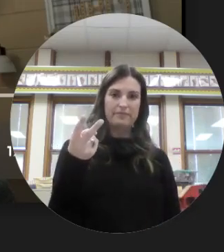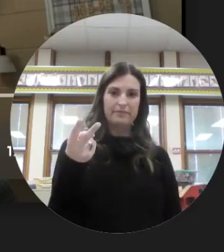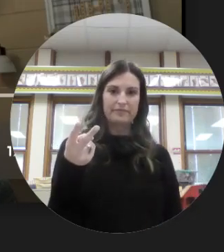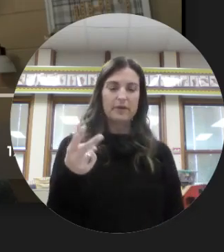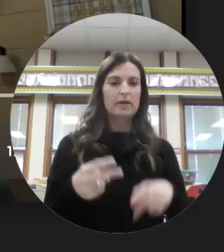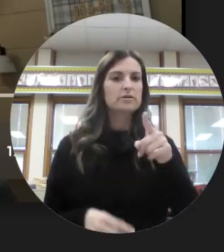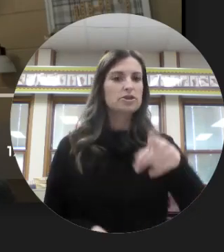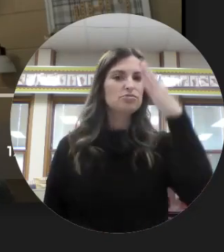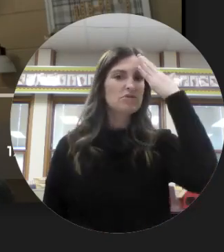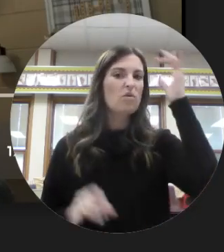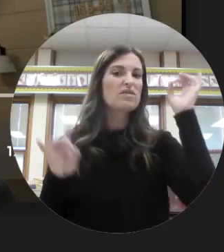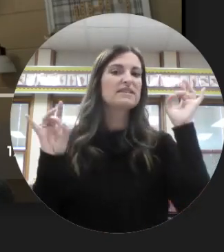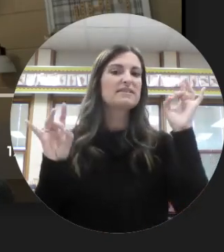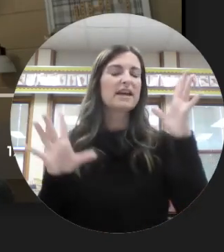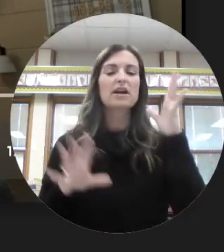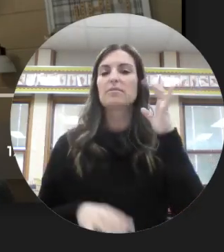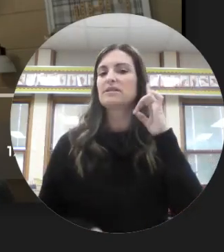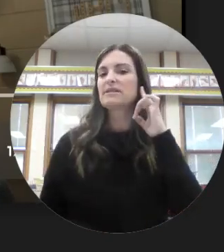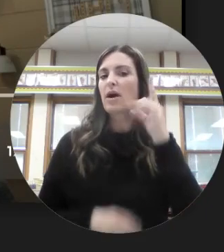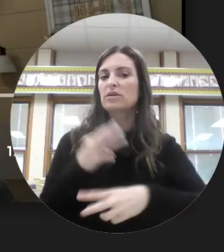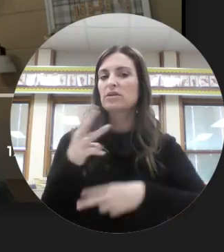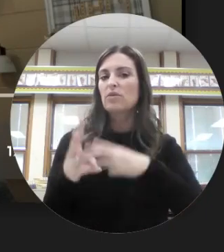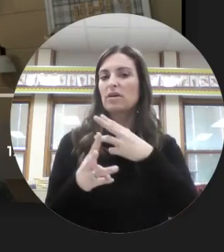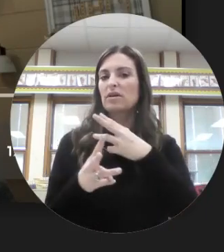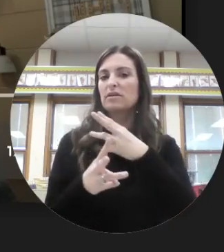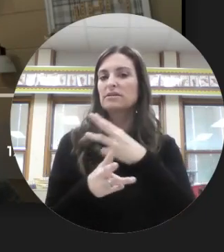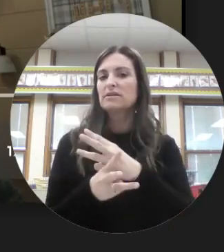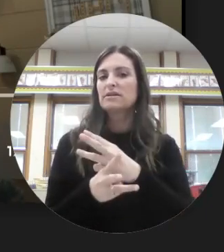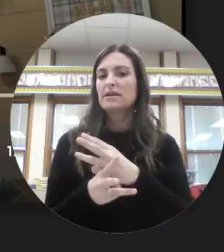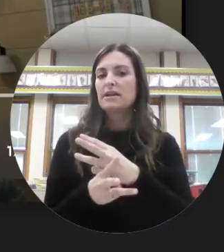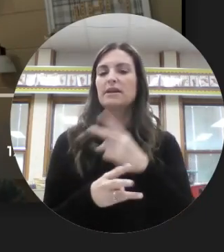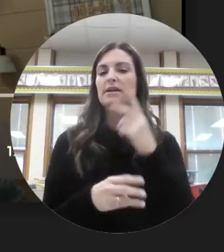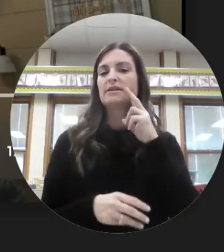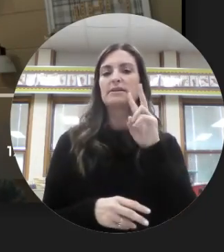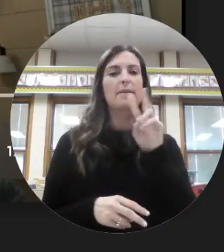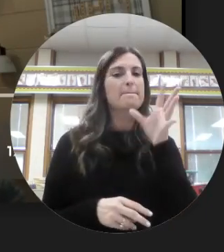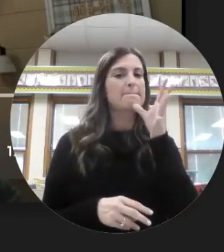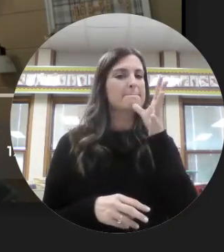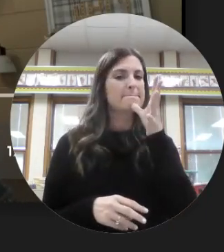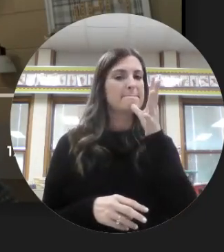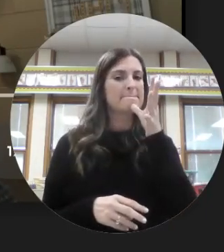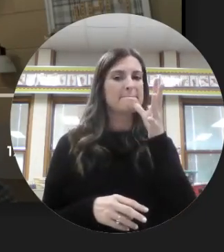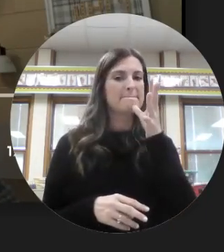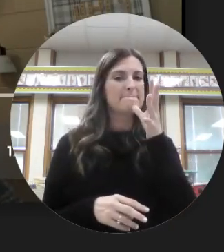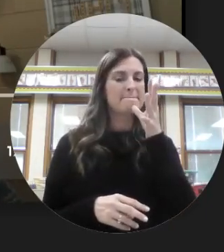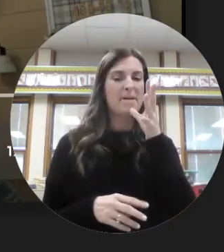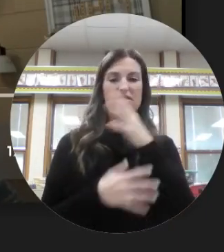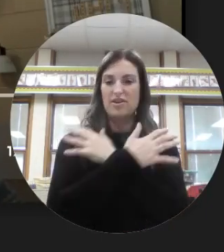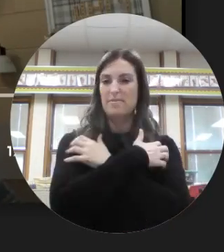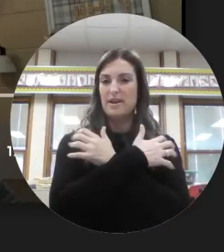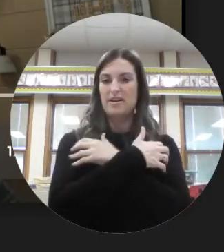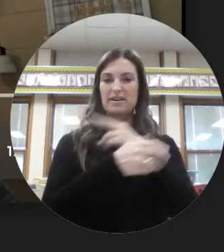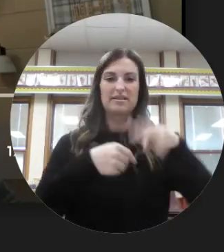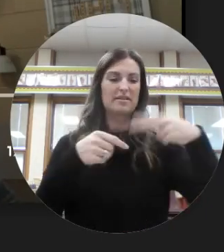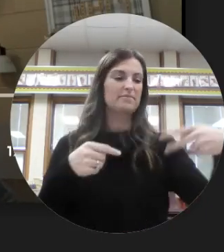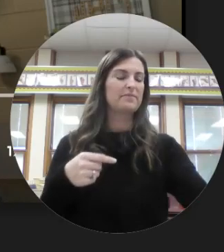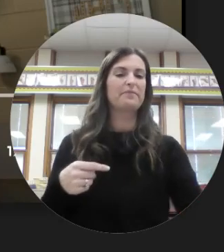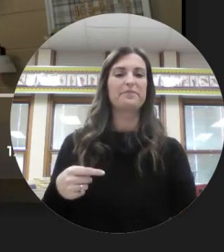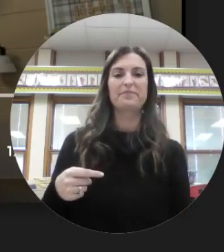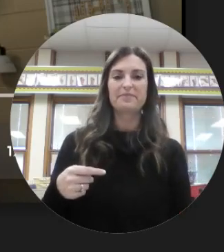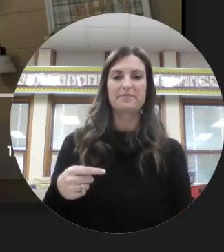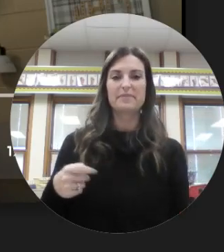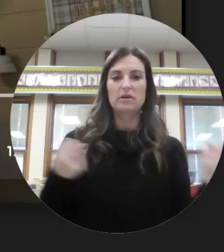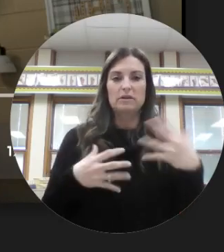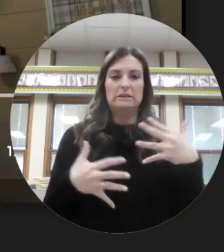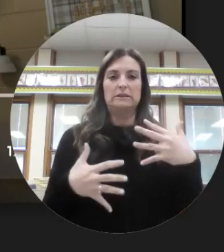most terrible sound in the world is? It's a howl of a mother bear as she watches her cub tumble off a cliff. Mother Bear's howl was so